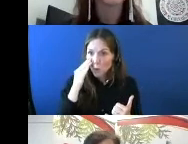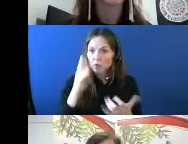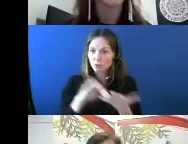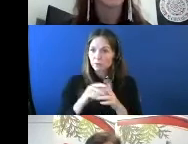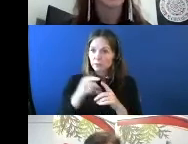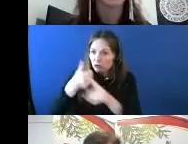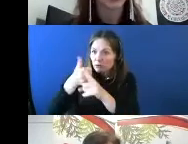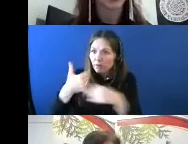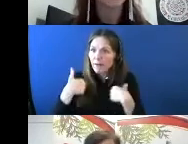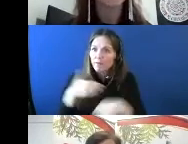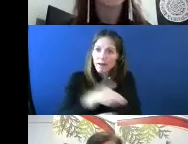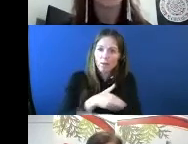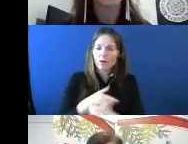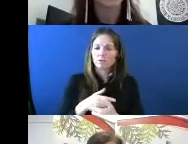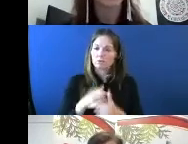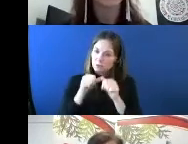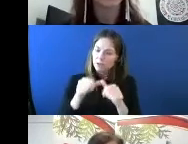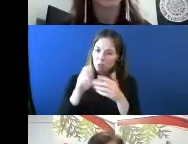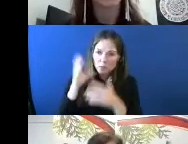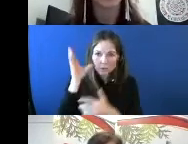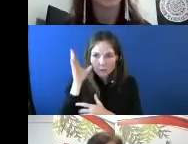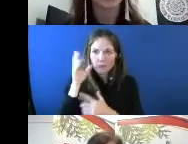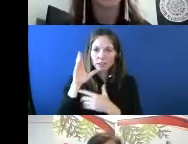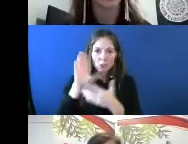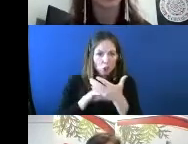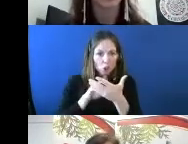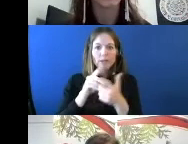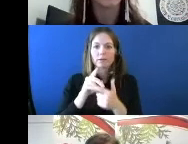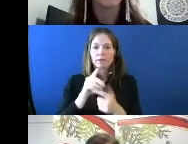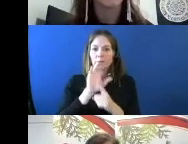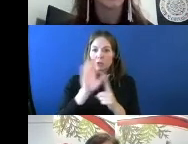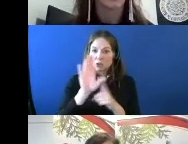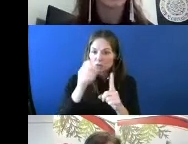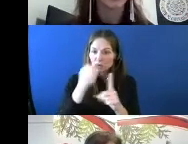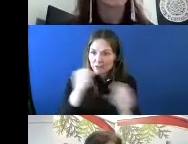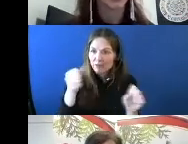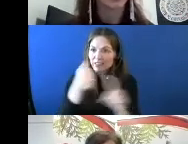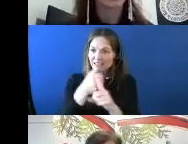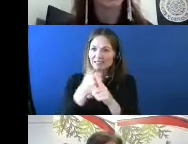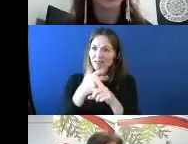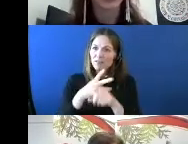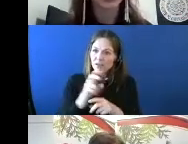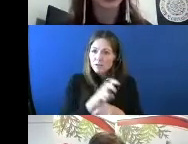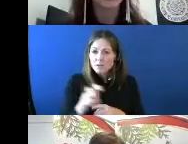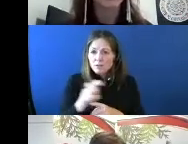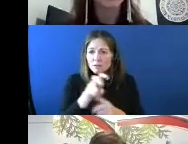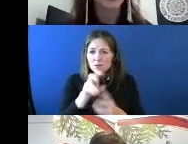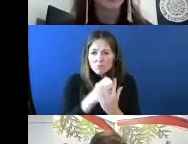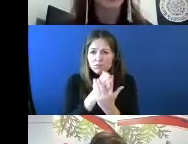learning, right? Take your time. Cultural safety is a really long journey, and it takes time to build